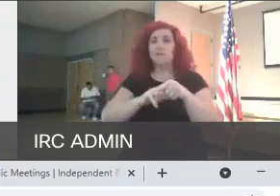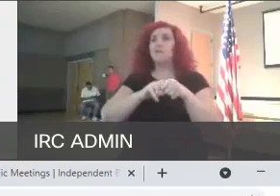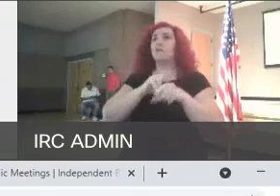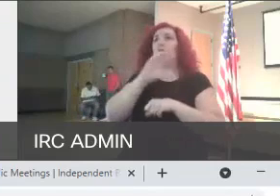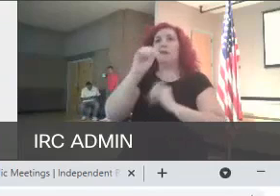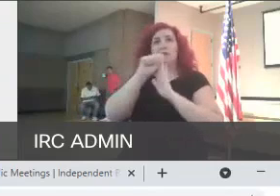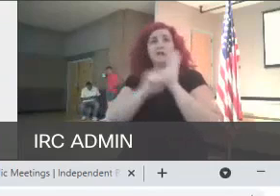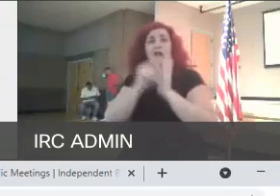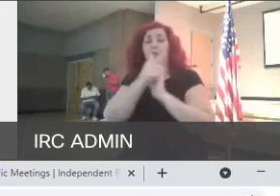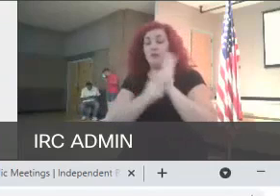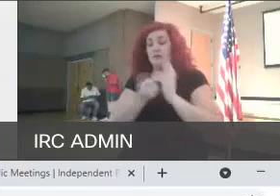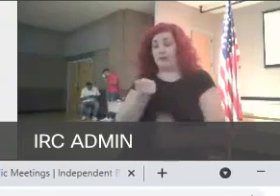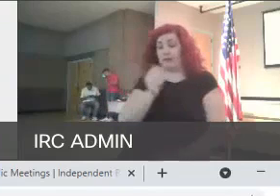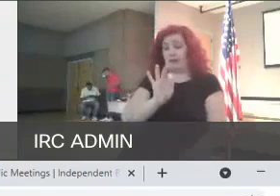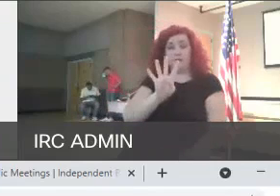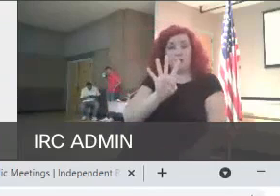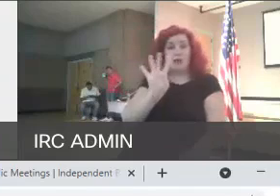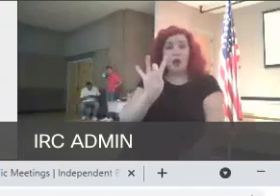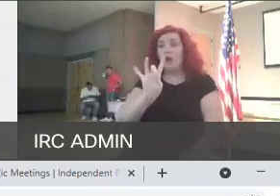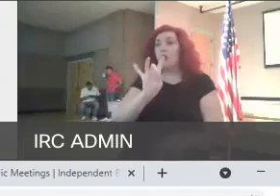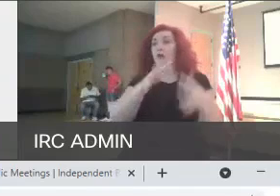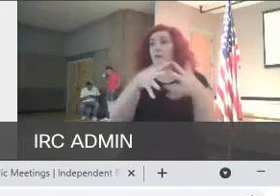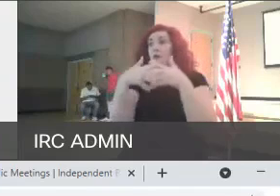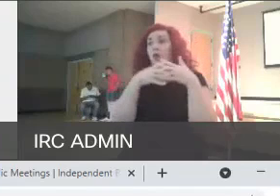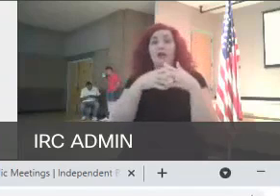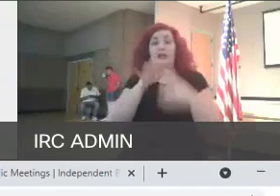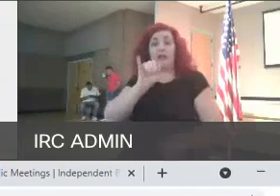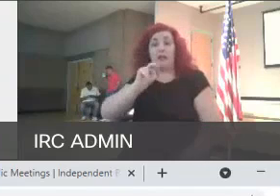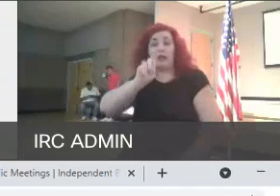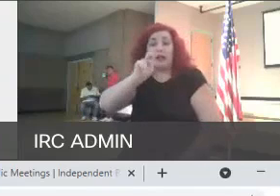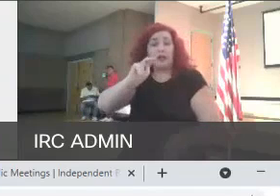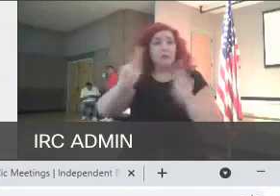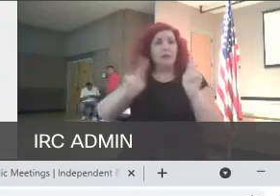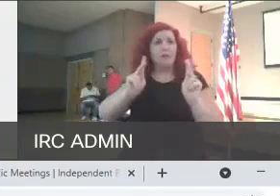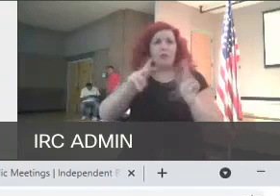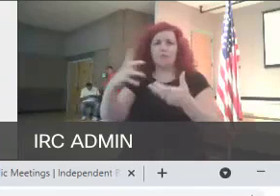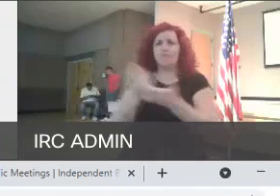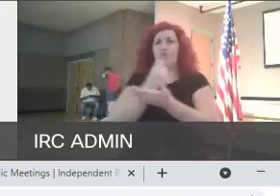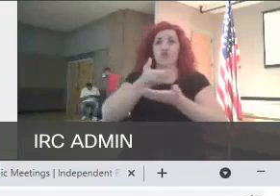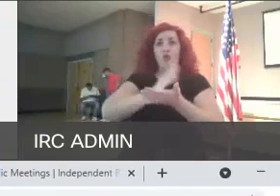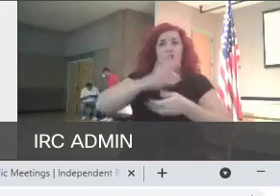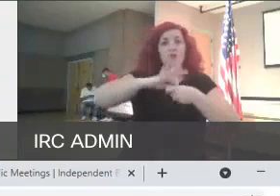In 1948, the American Indian people gained the right to vote. Before that, many folks did